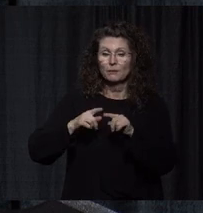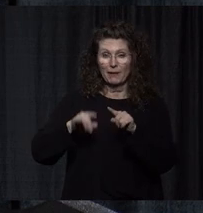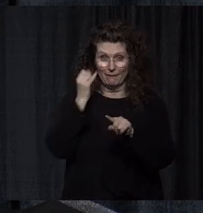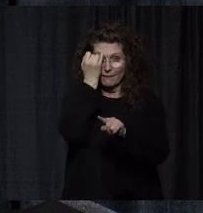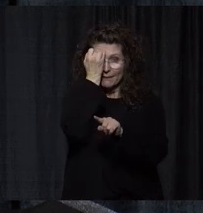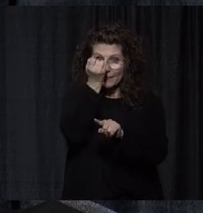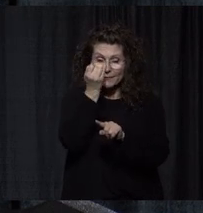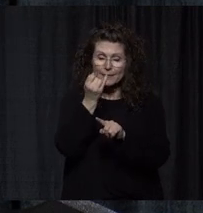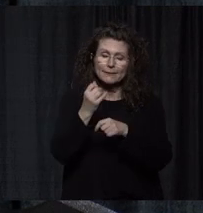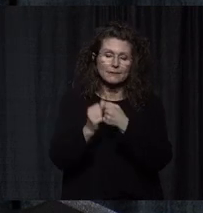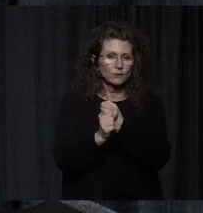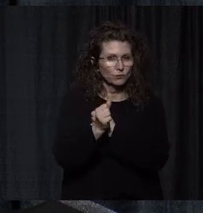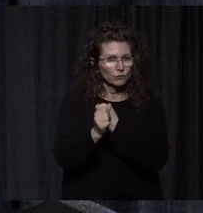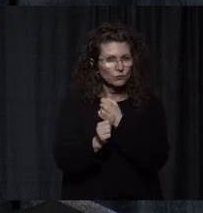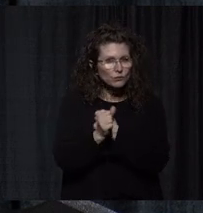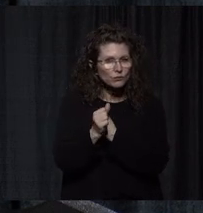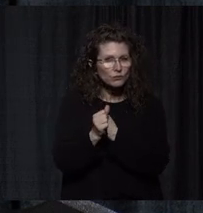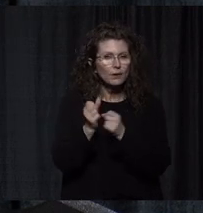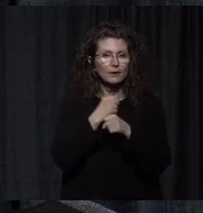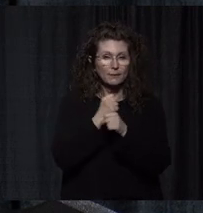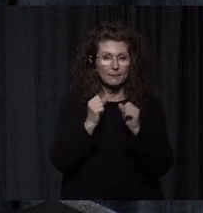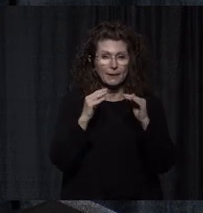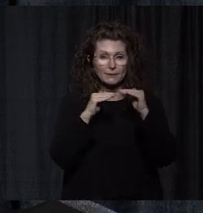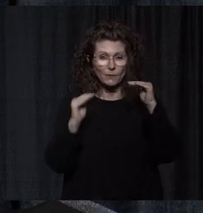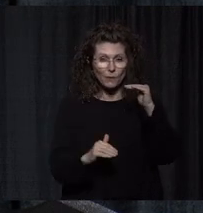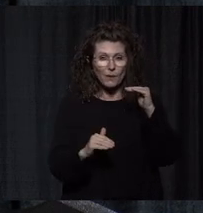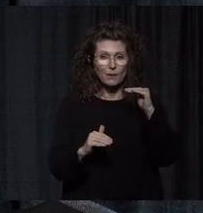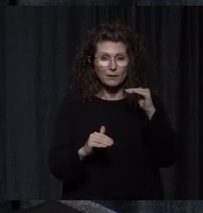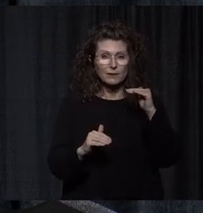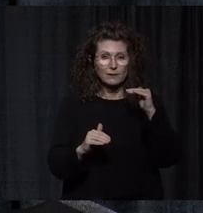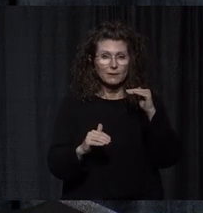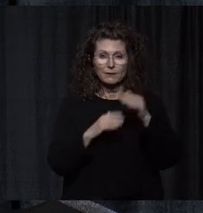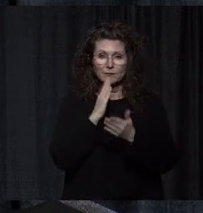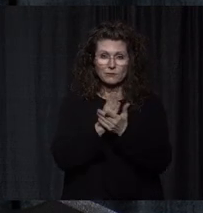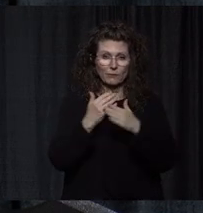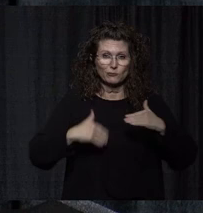that perpetuates inequality and injustice. It's harmful.